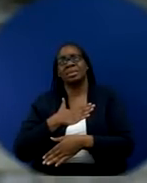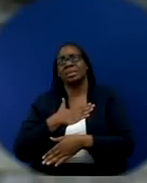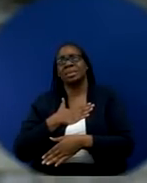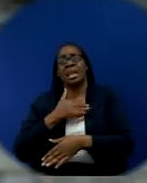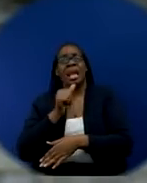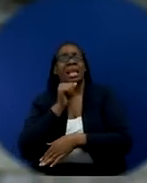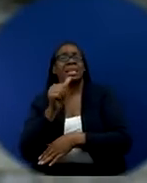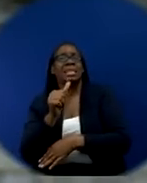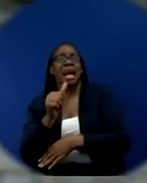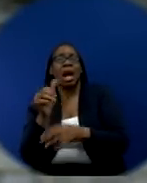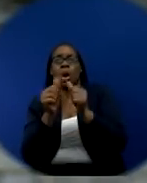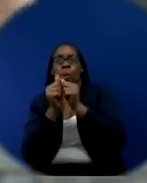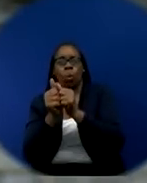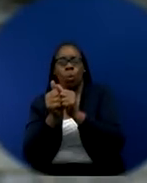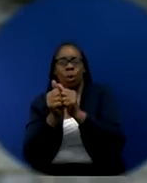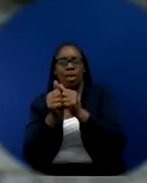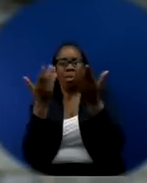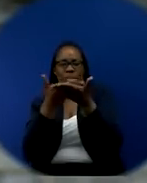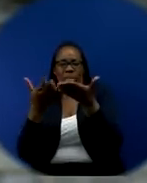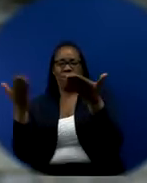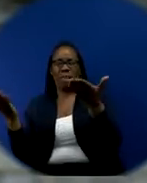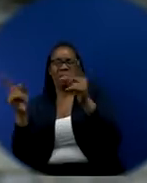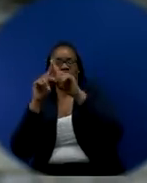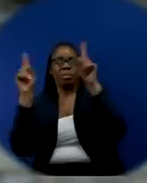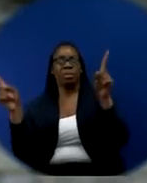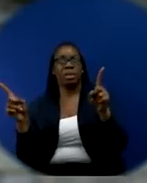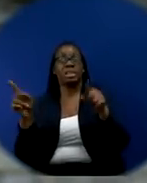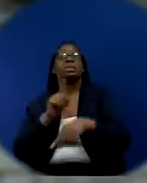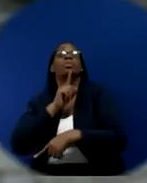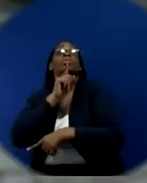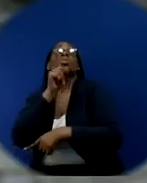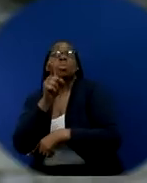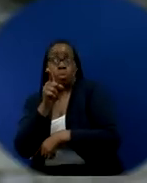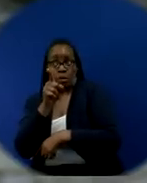not with possessions, but with his profession.